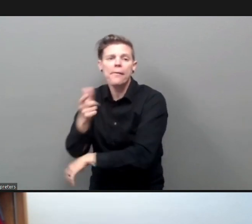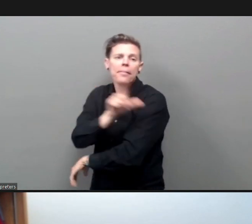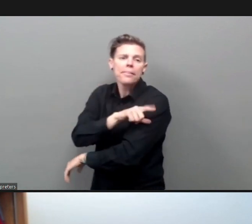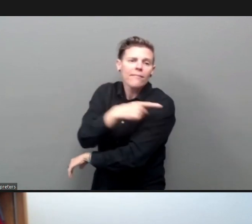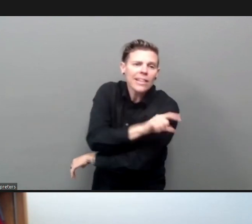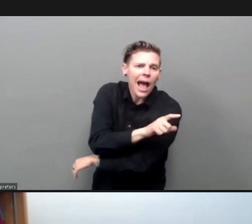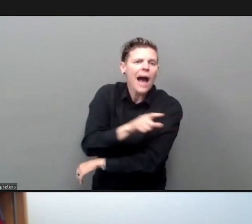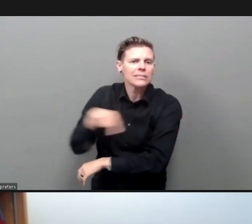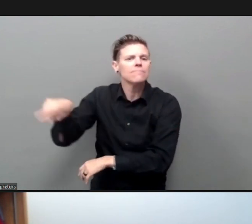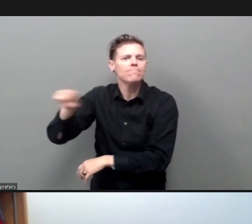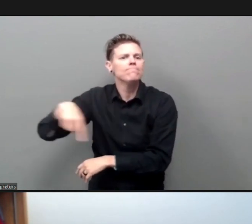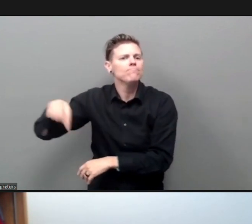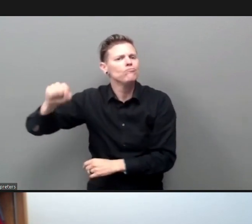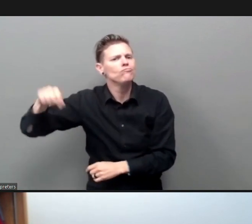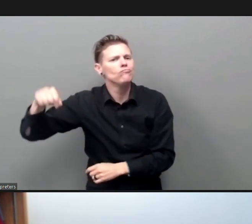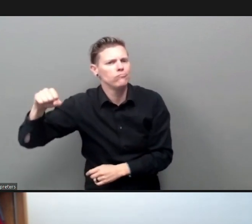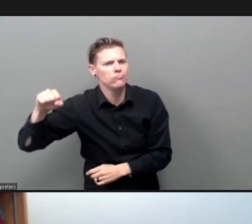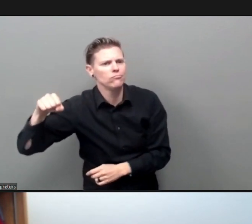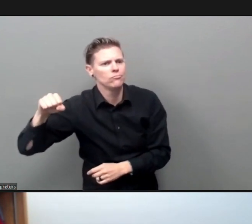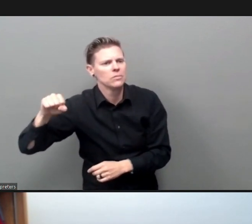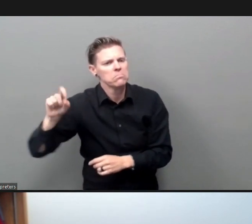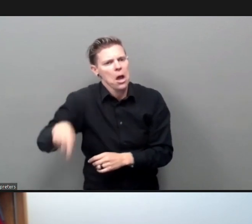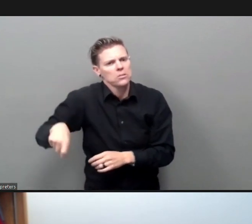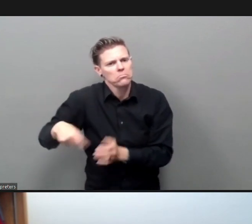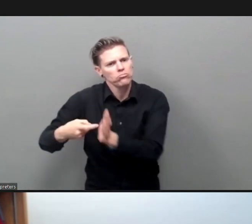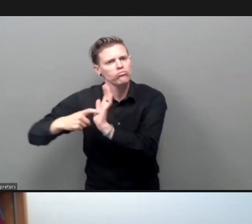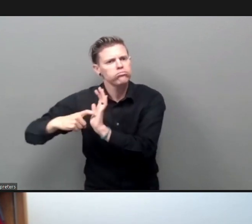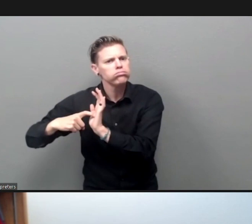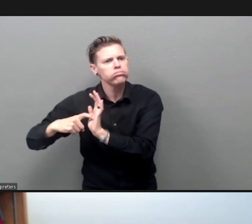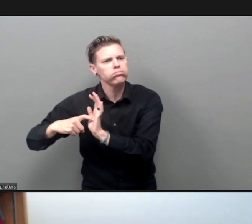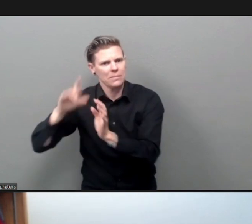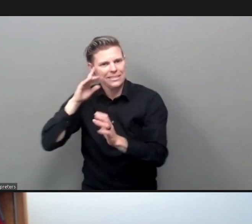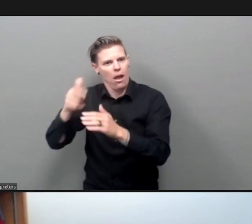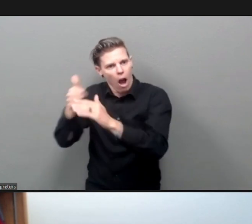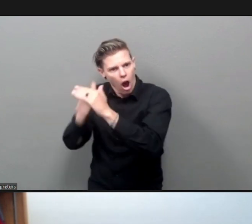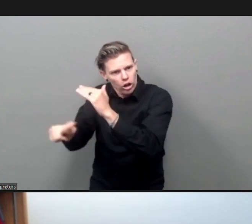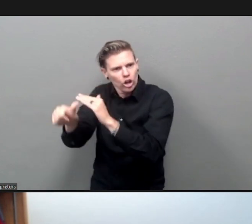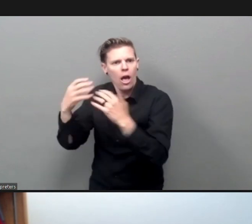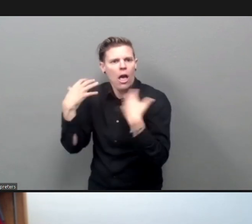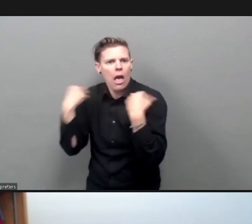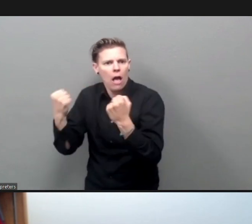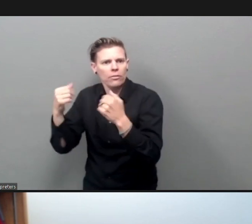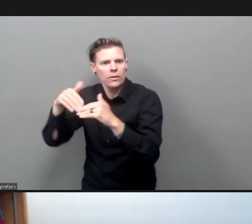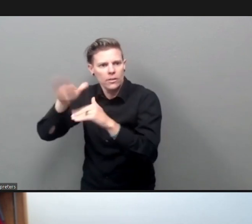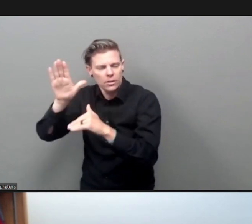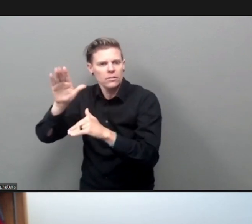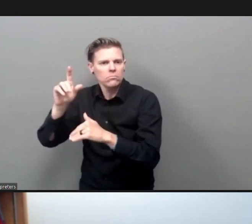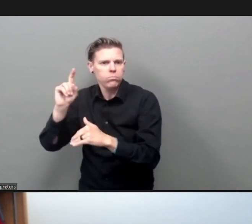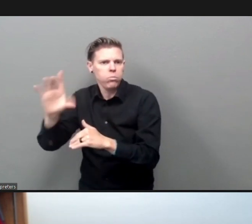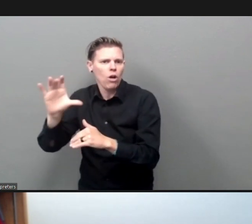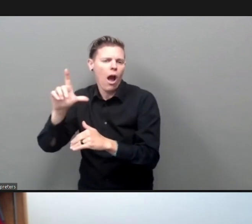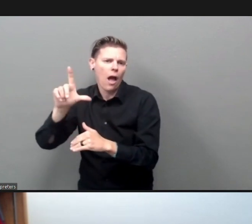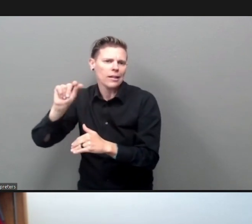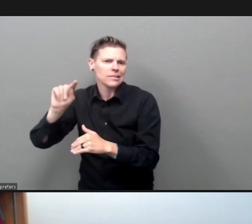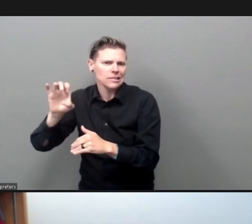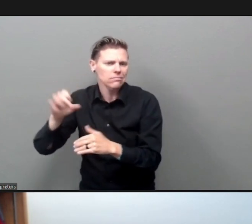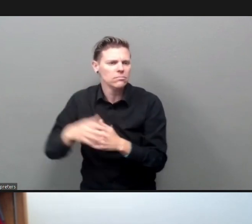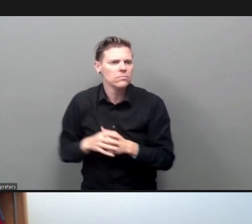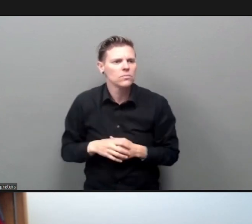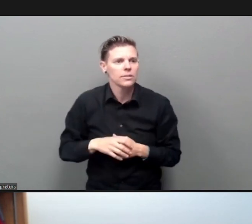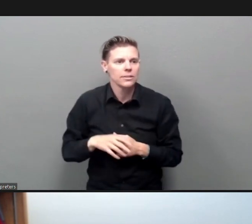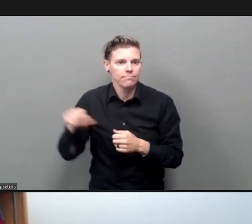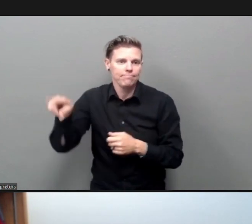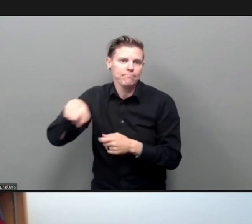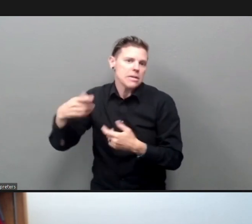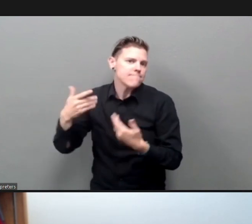under the public health order, because those organizations are big enough that they just decided, you know what, we're just going to vaccinate